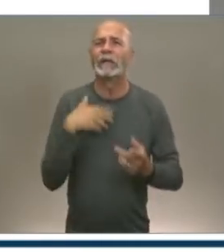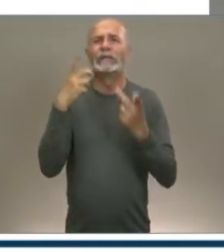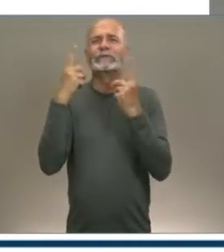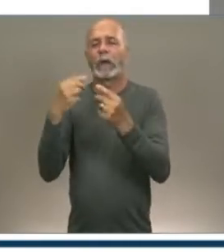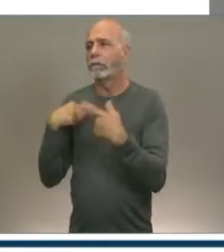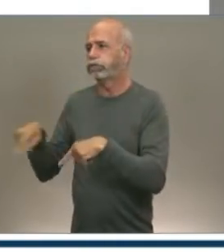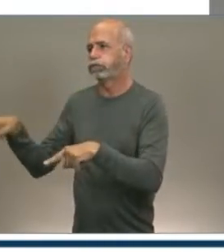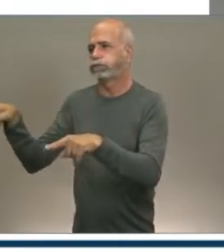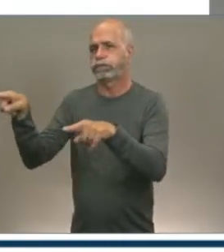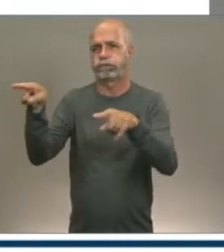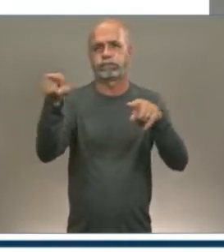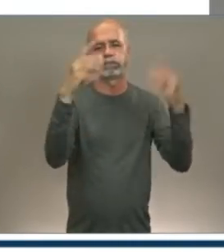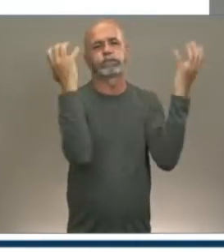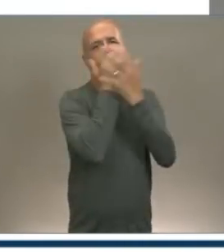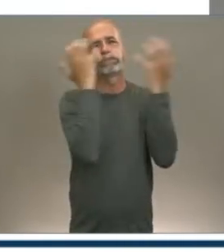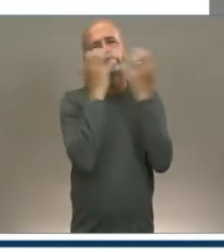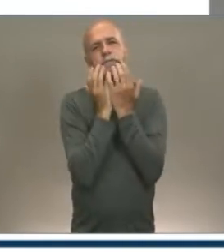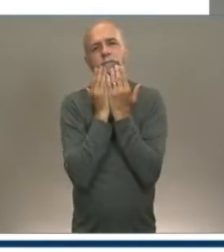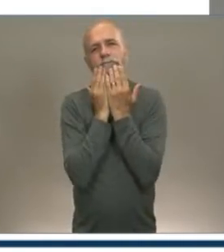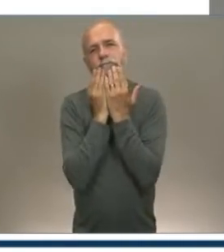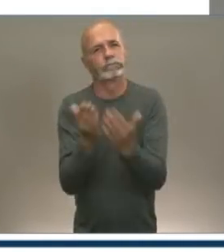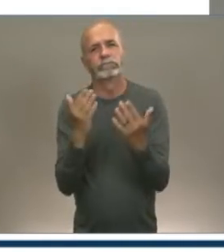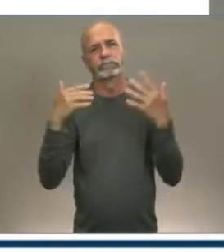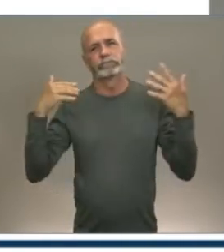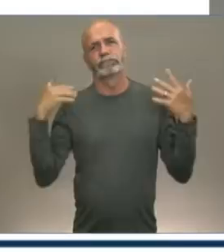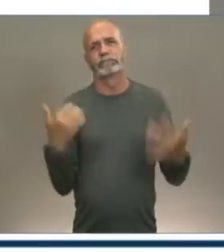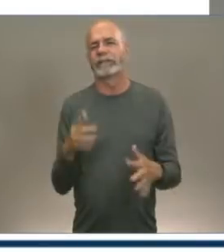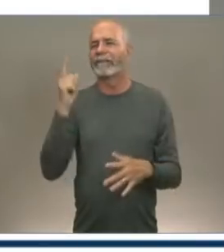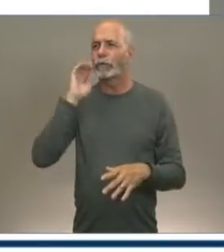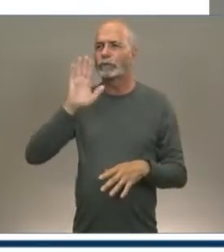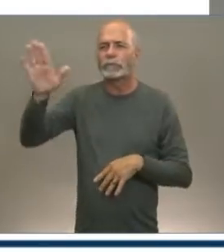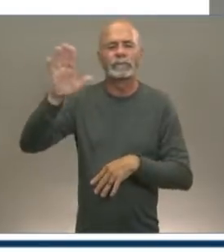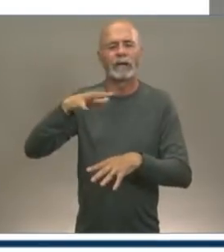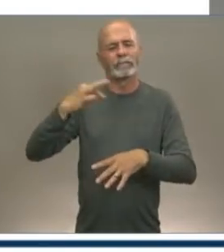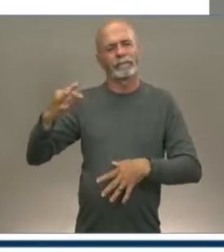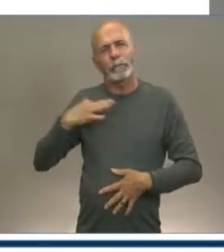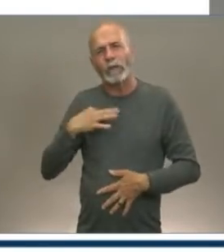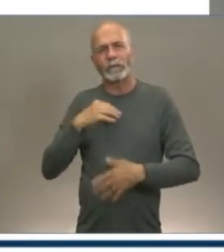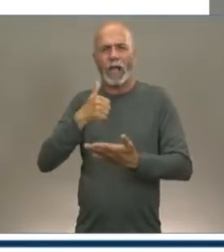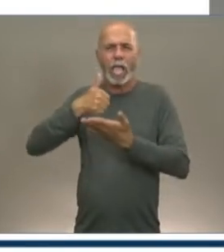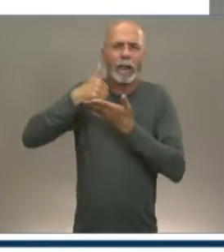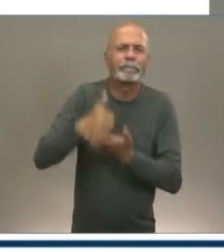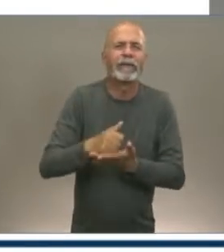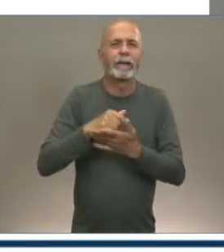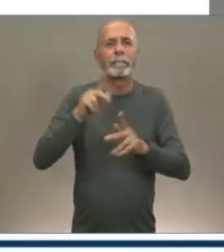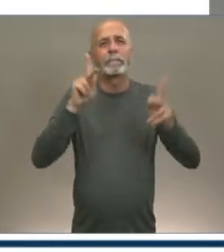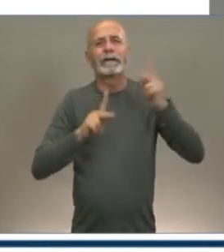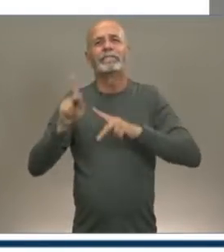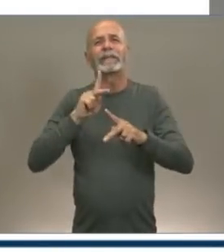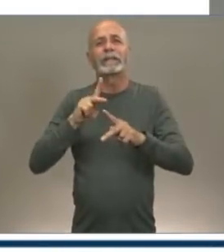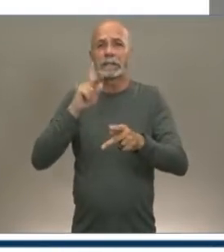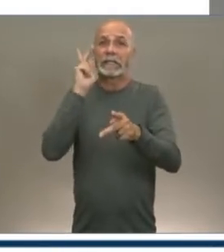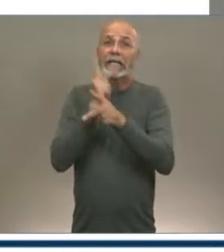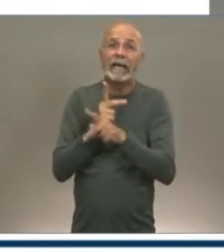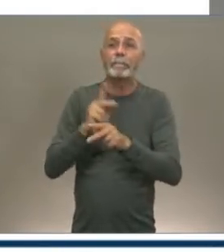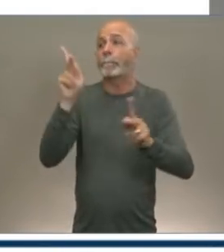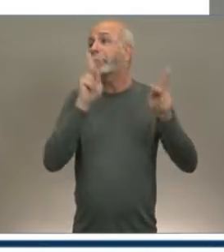this effort and their work, which is going to keep Nova Scotians as safe as possible.